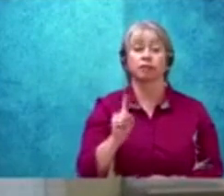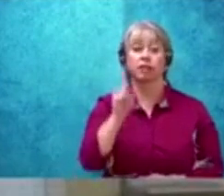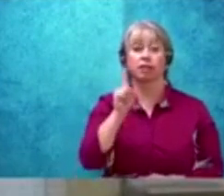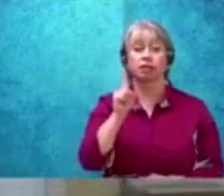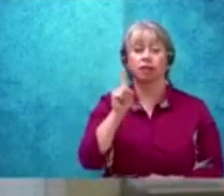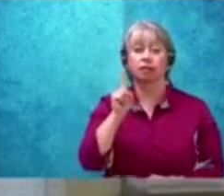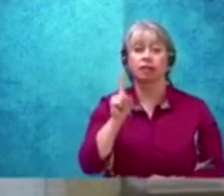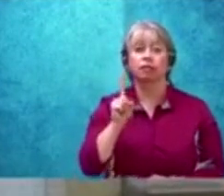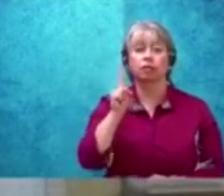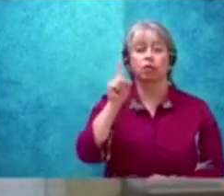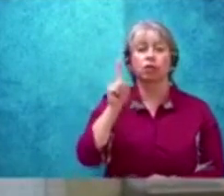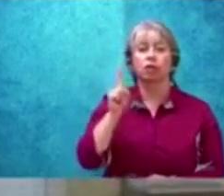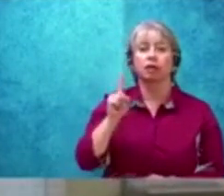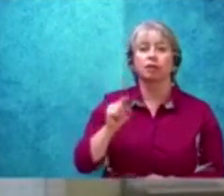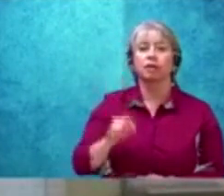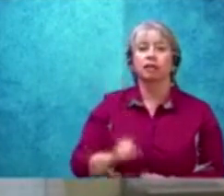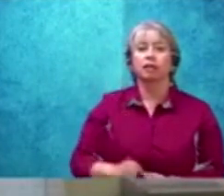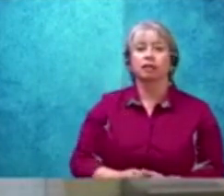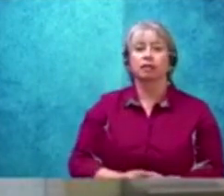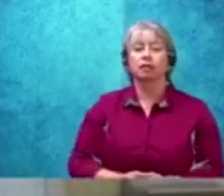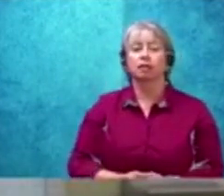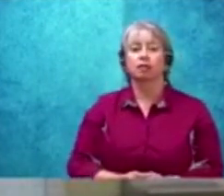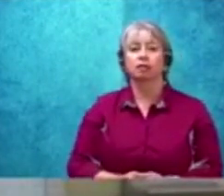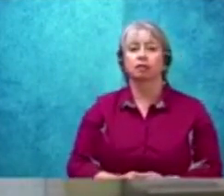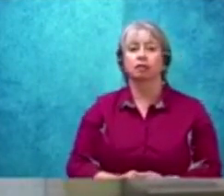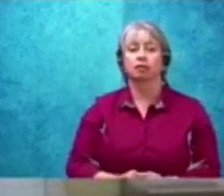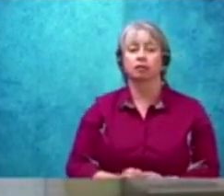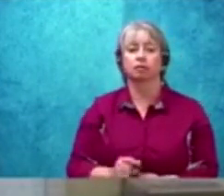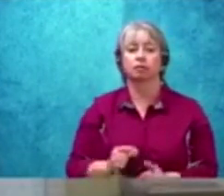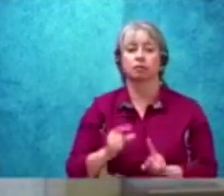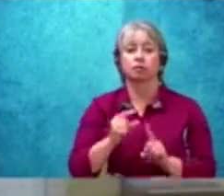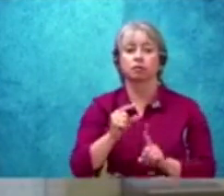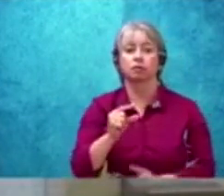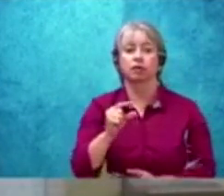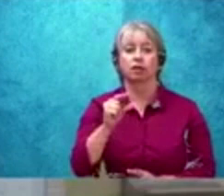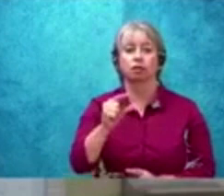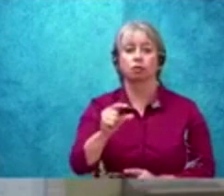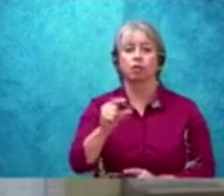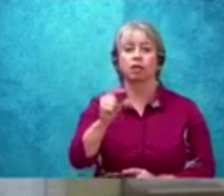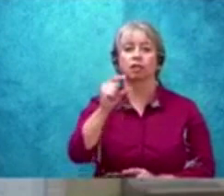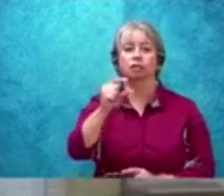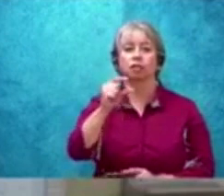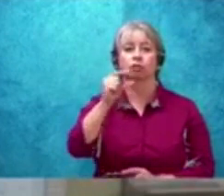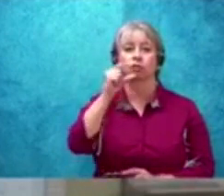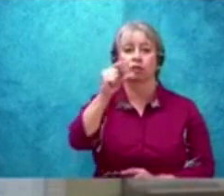So if we go up, we need to go up